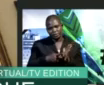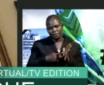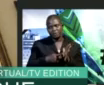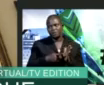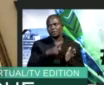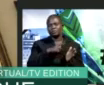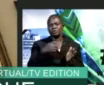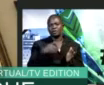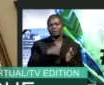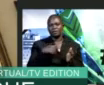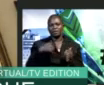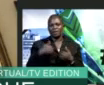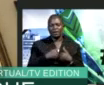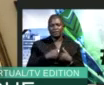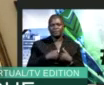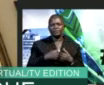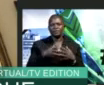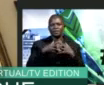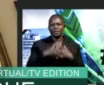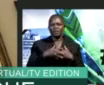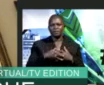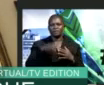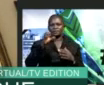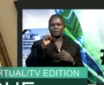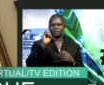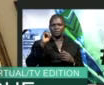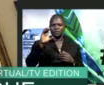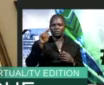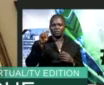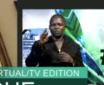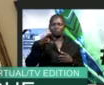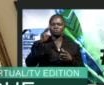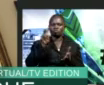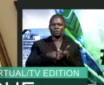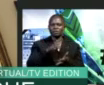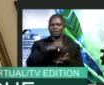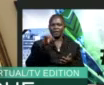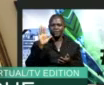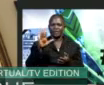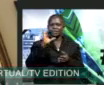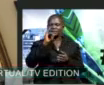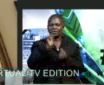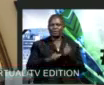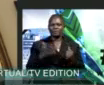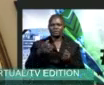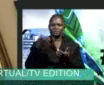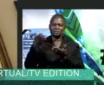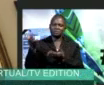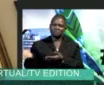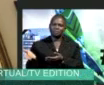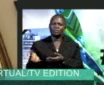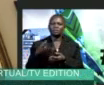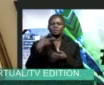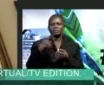we already have the Electricity Sector Reform Act 2005. It's everything is there.